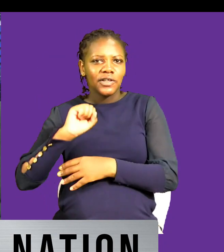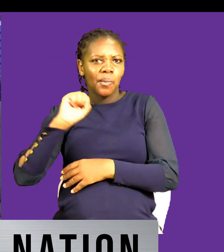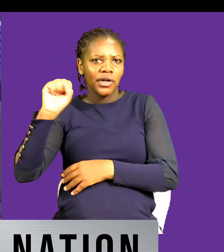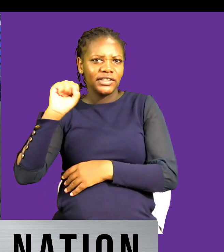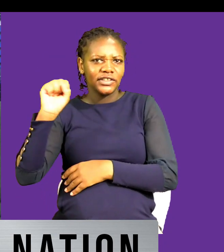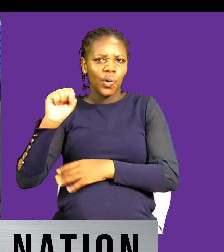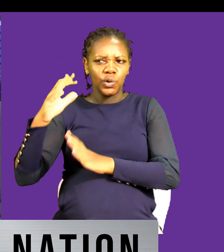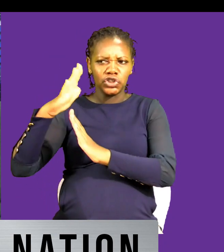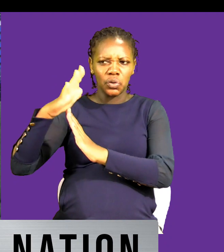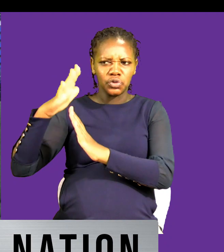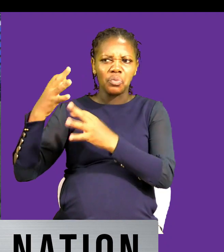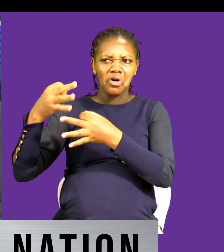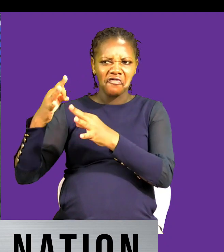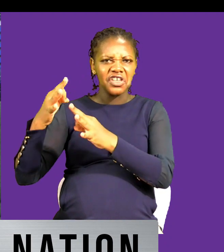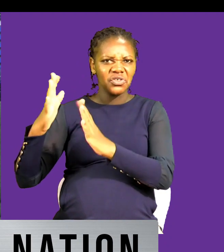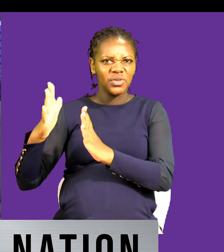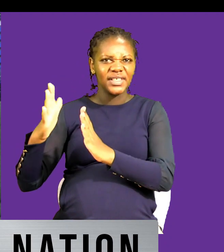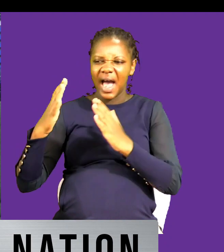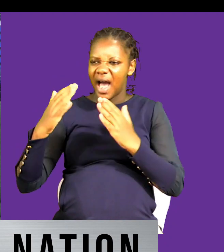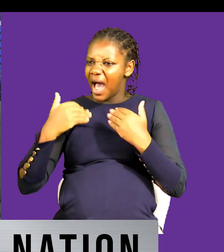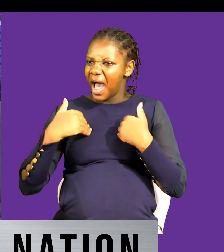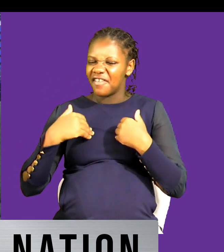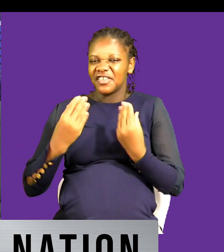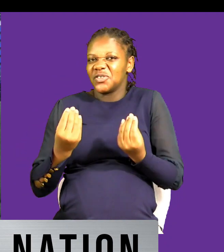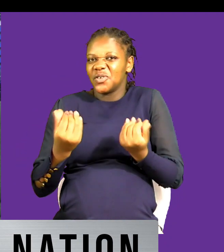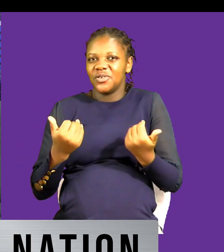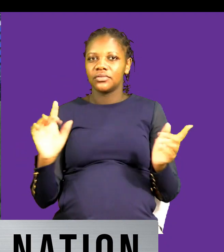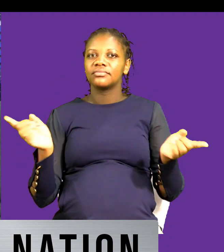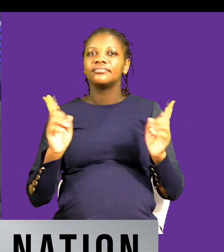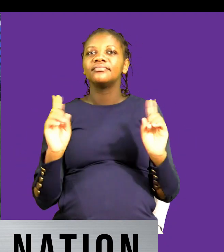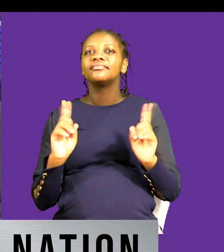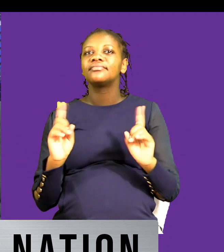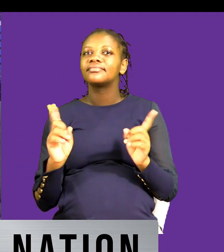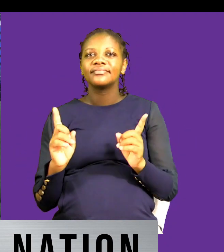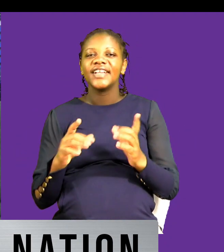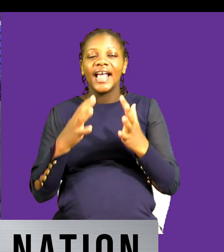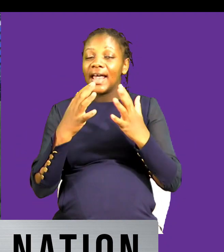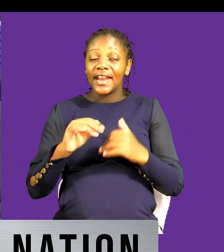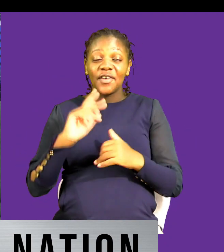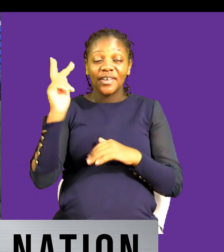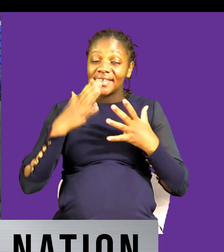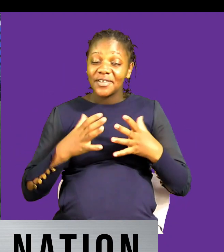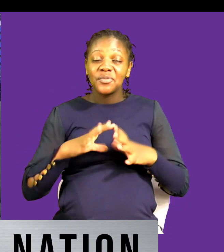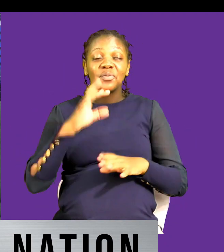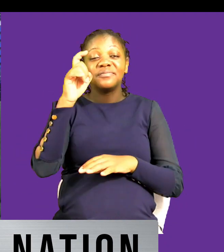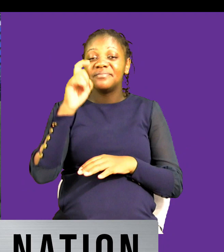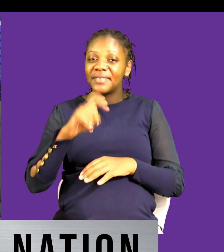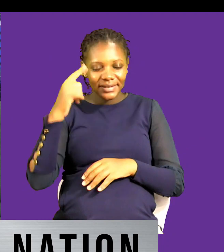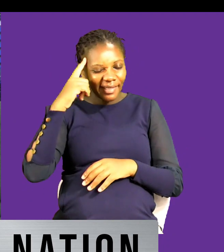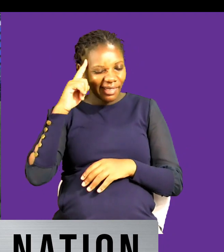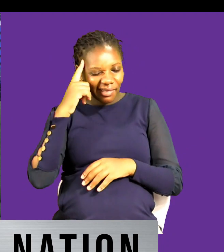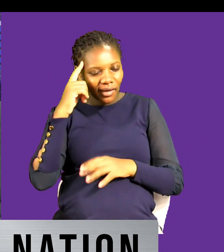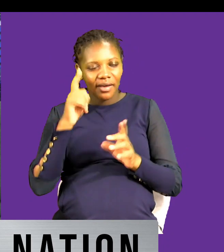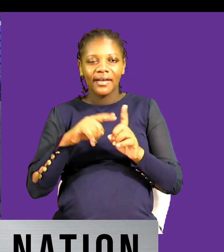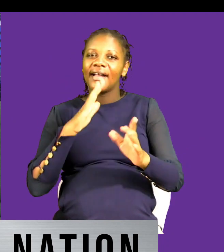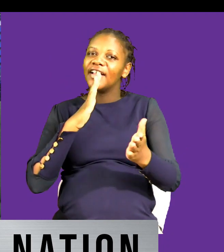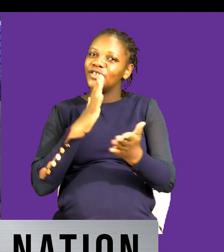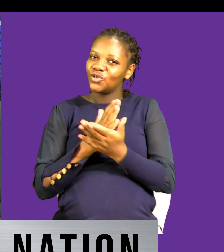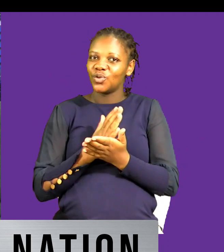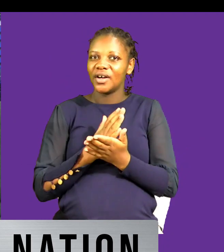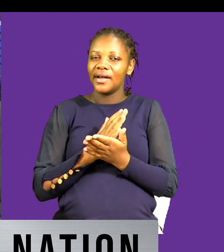seem not to have answers for the people, the Wananchi. And so it is time for Wananchi to come out and basically ensure that some of